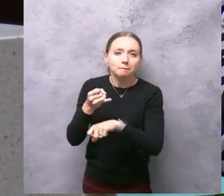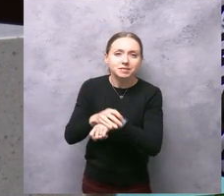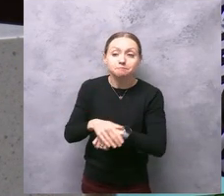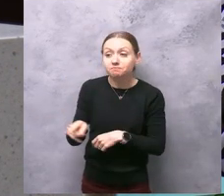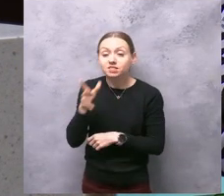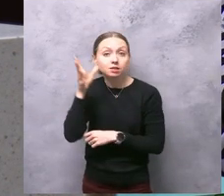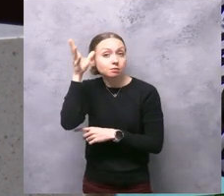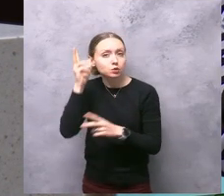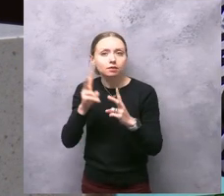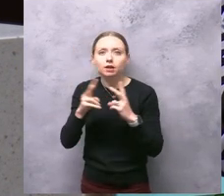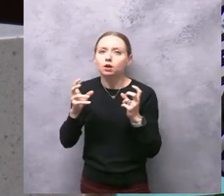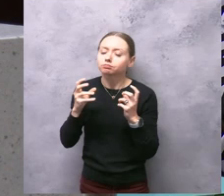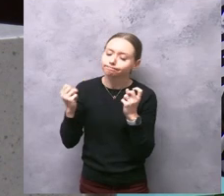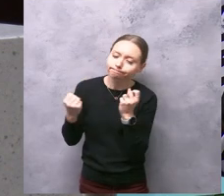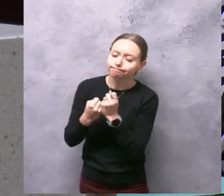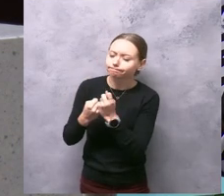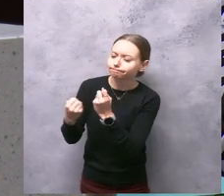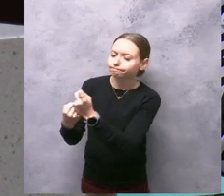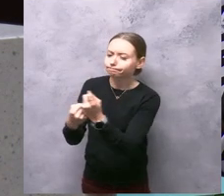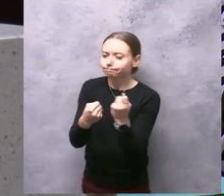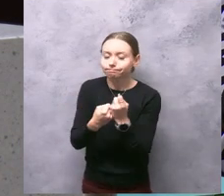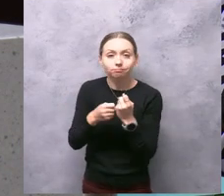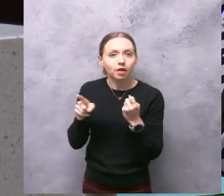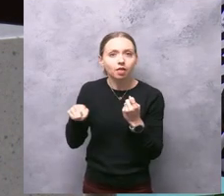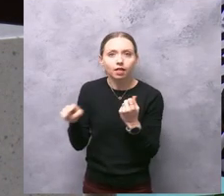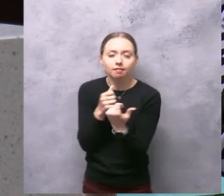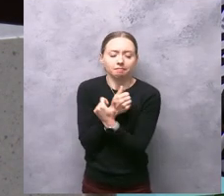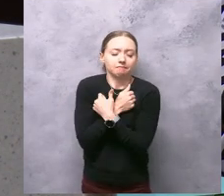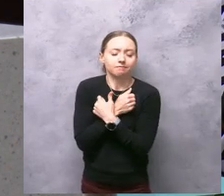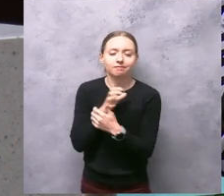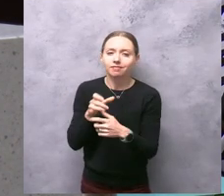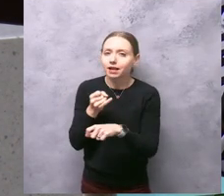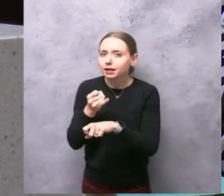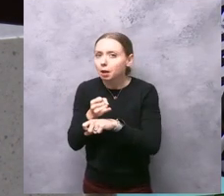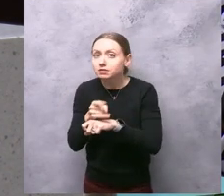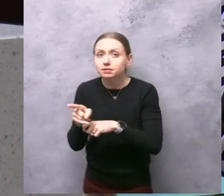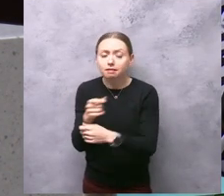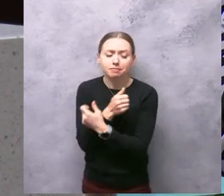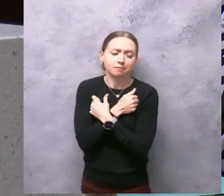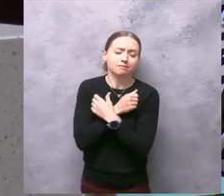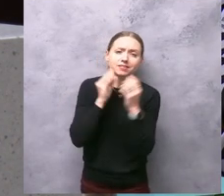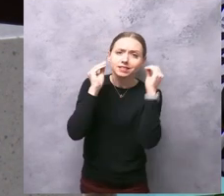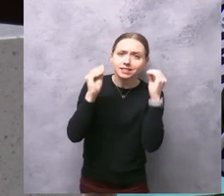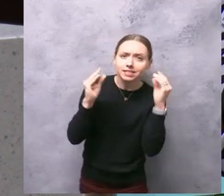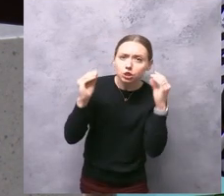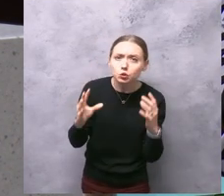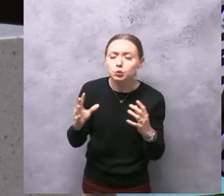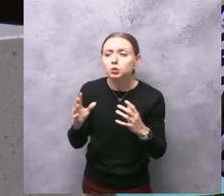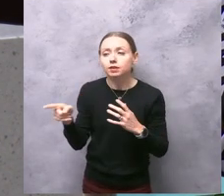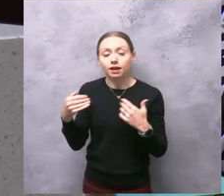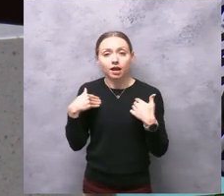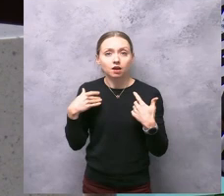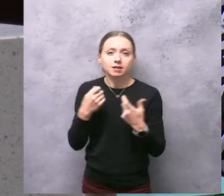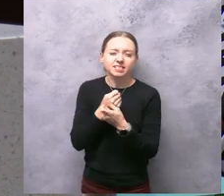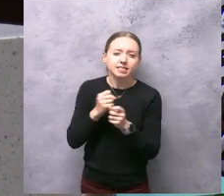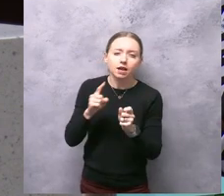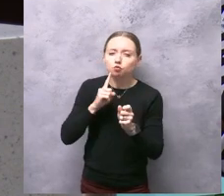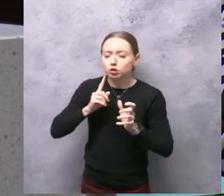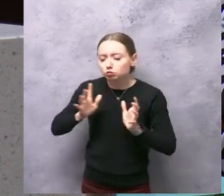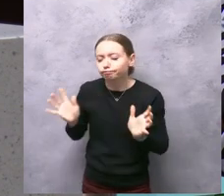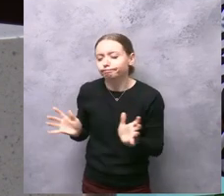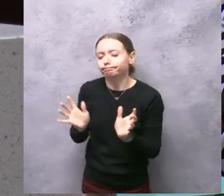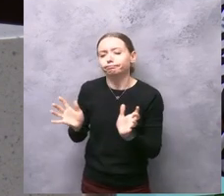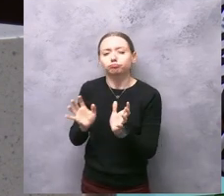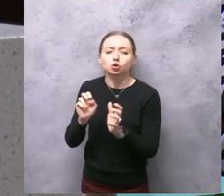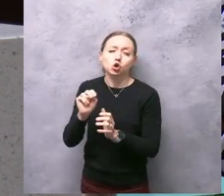are very supportive, and they love the campus. They love the teachers, and they have a safe and nurturing